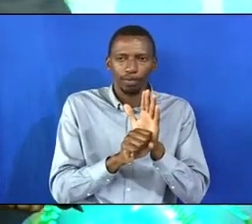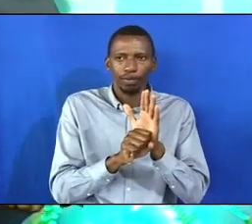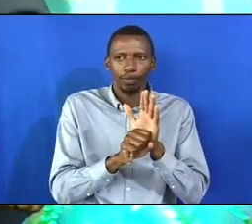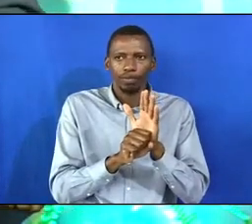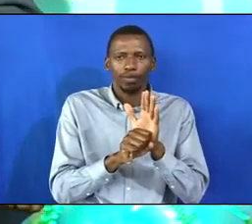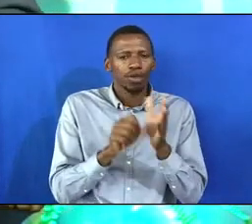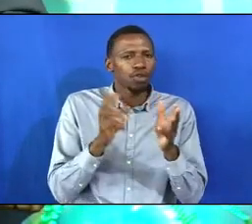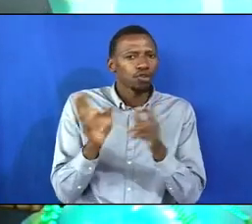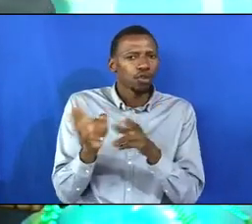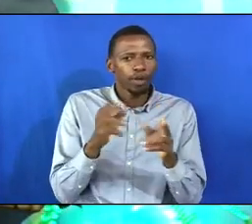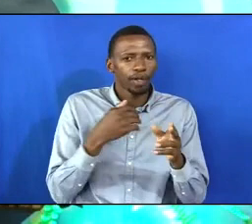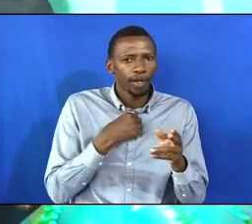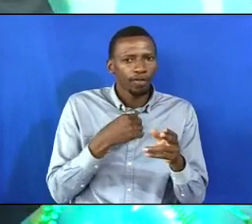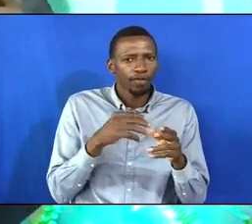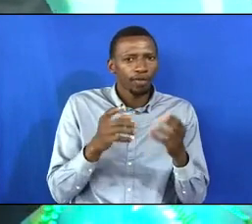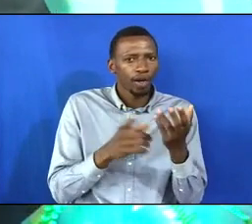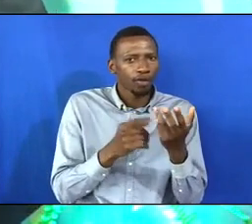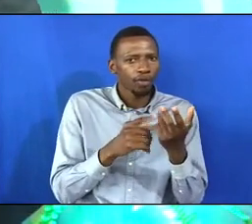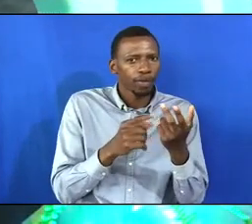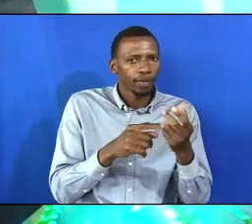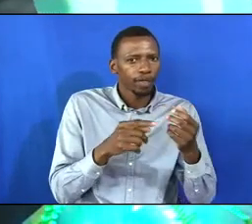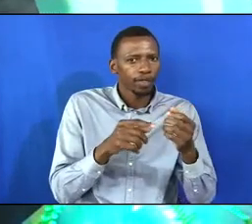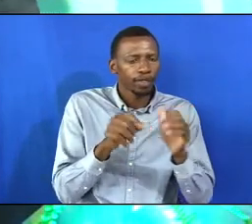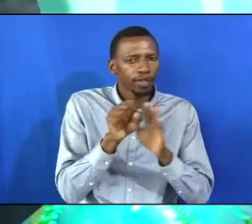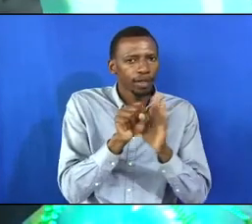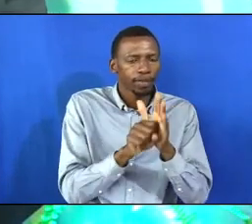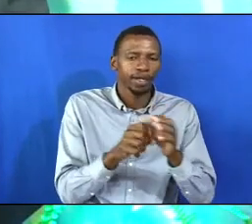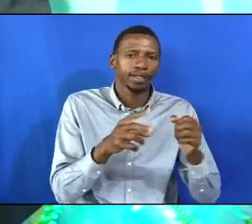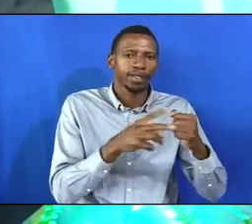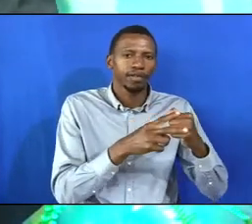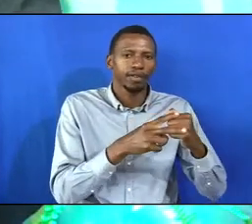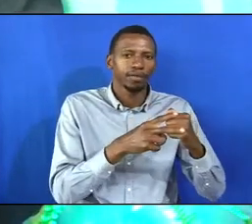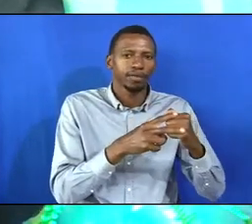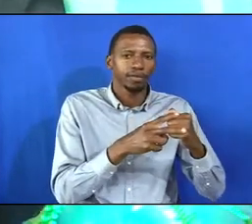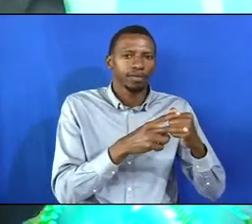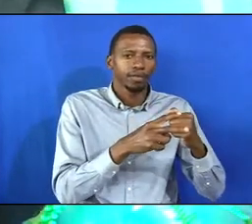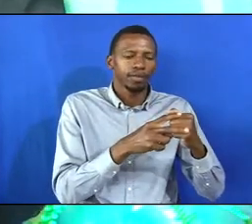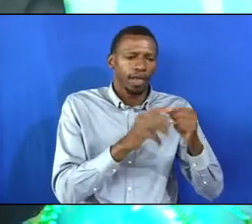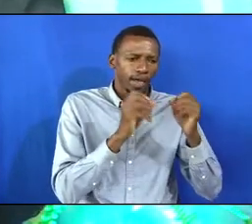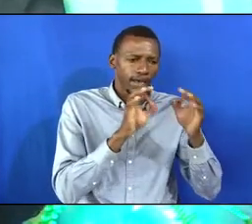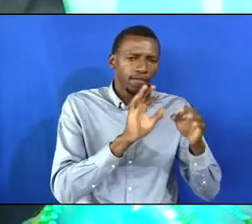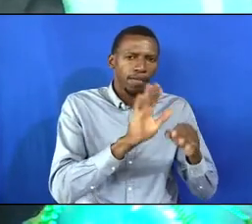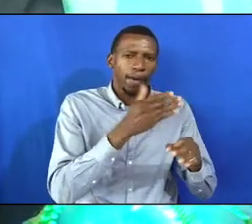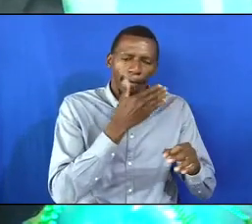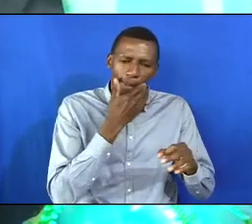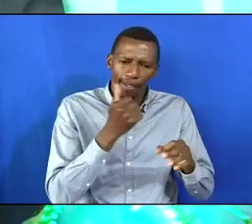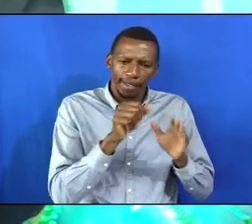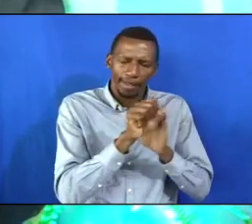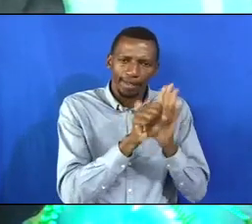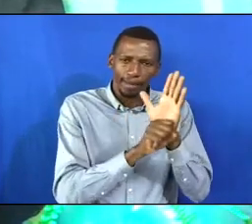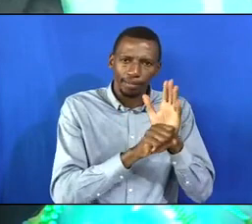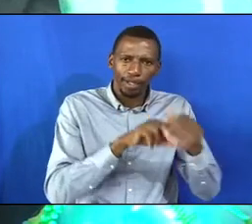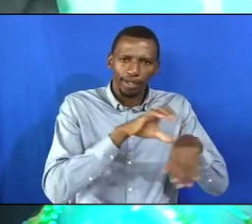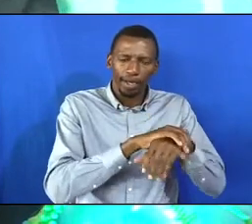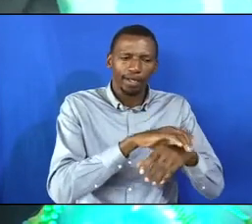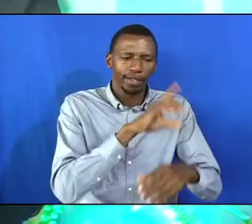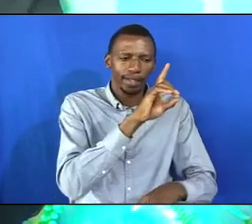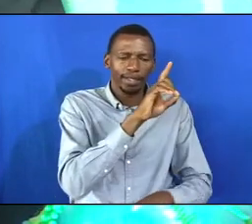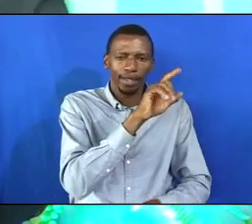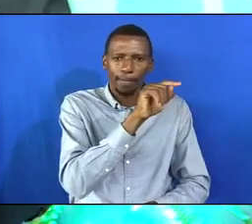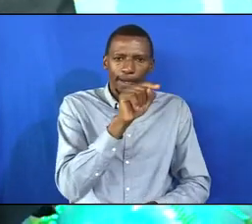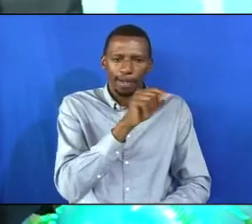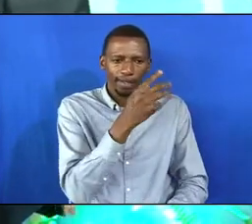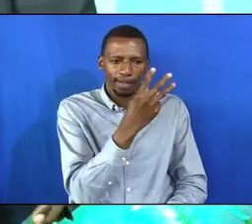on how many subjects? 7. So 4 are remaining. If his best were 3 with D